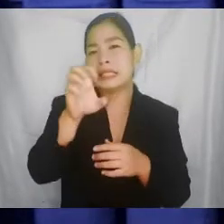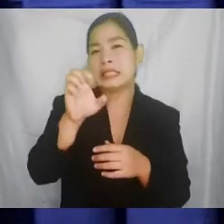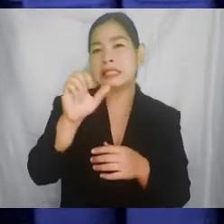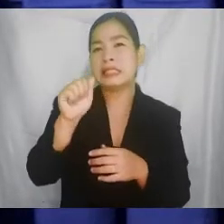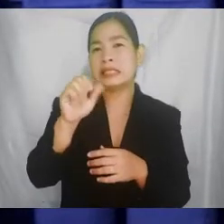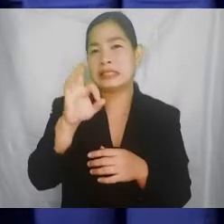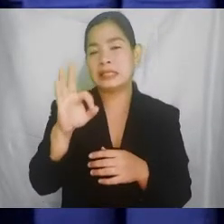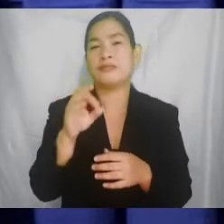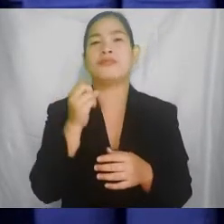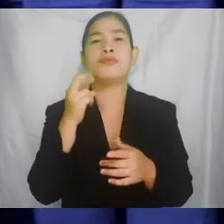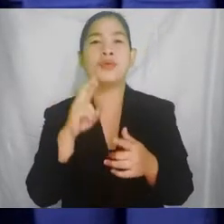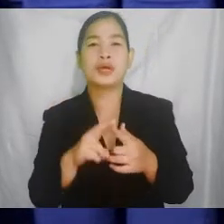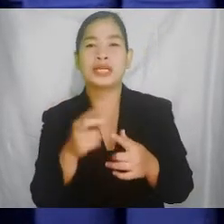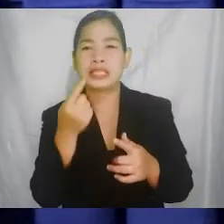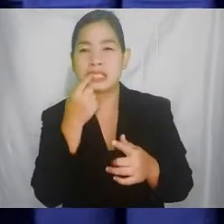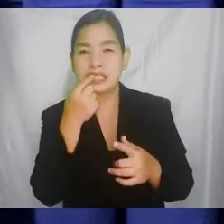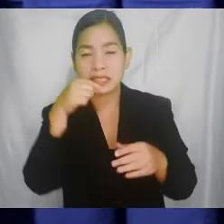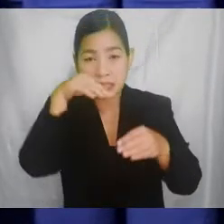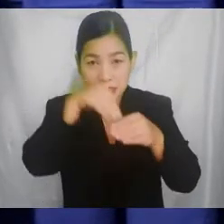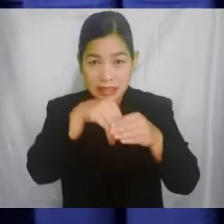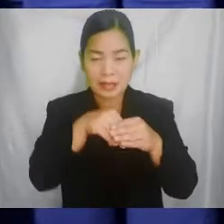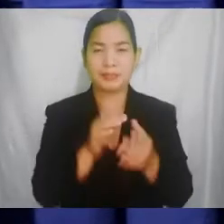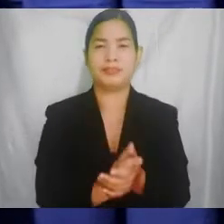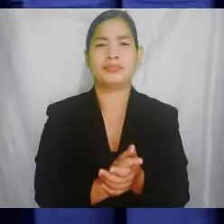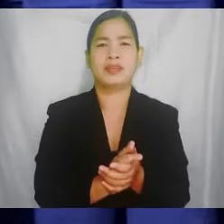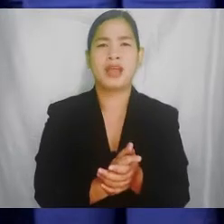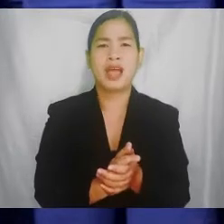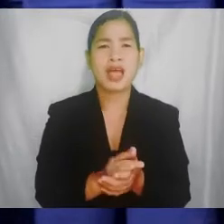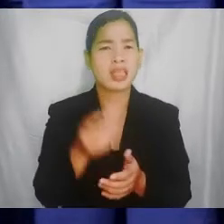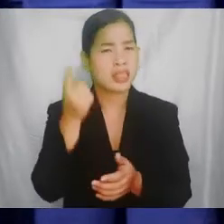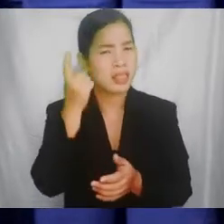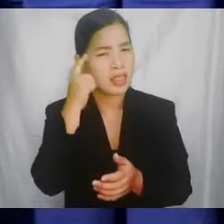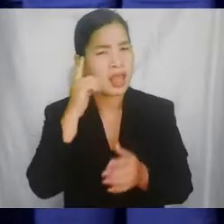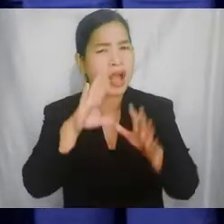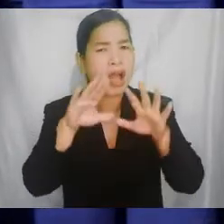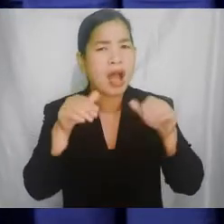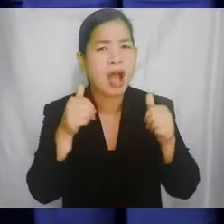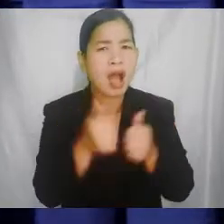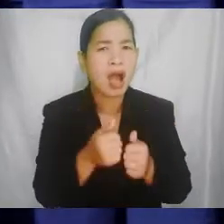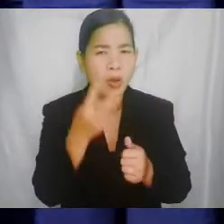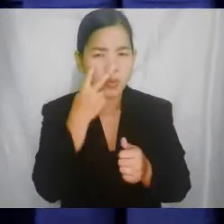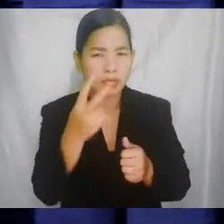etc. Have you ever wondered how they look in a larger view?